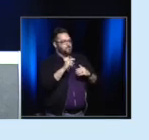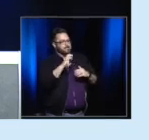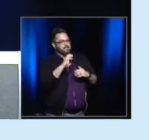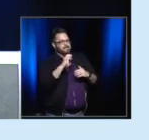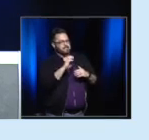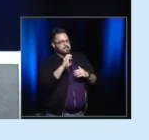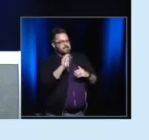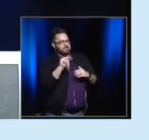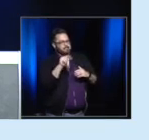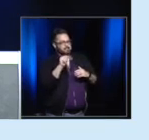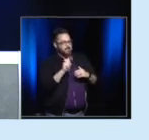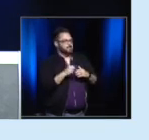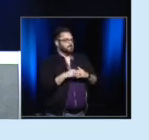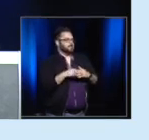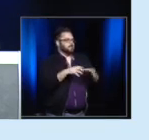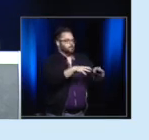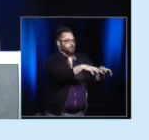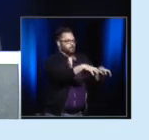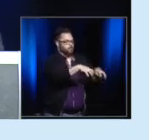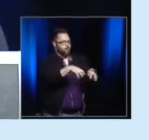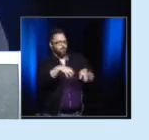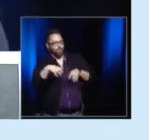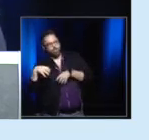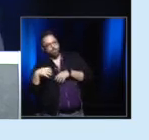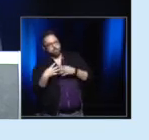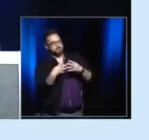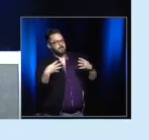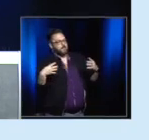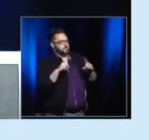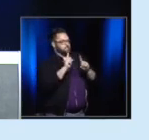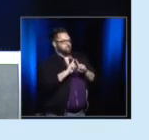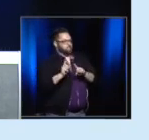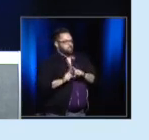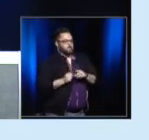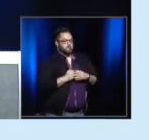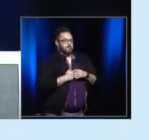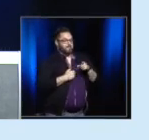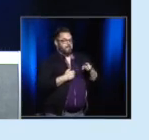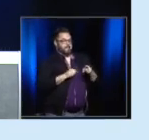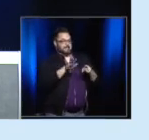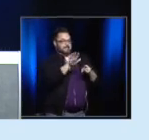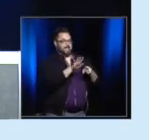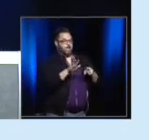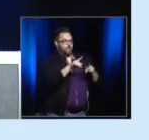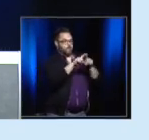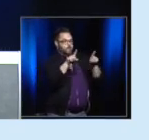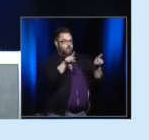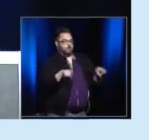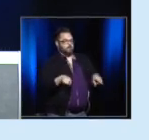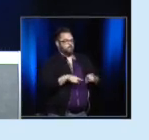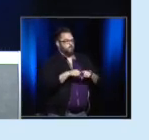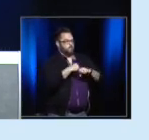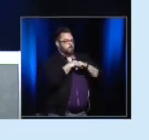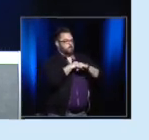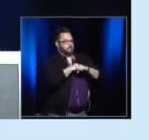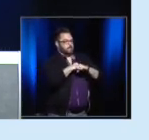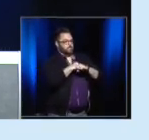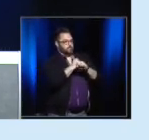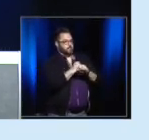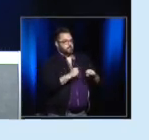usual difficulty that we have. But this area that forms the whole of the sanctuary is an area of